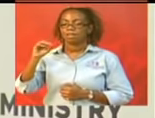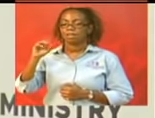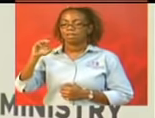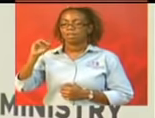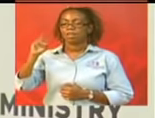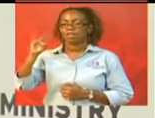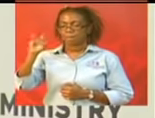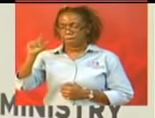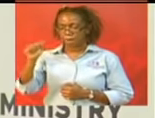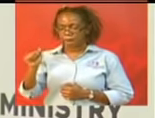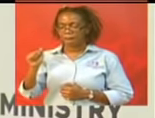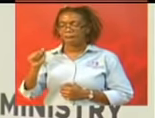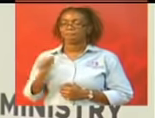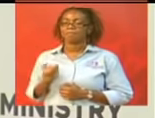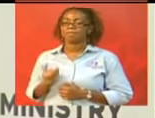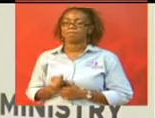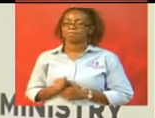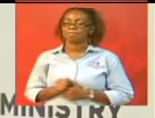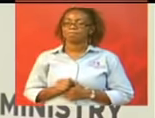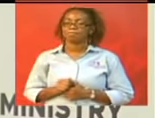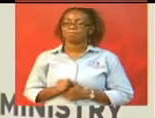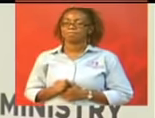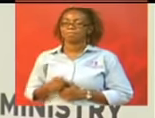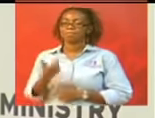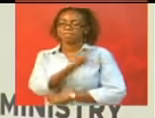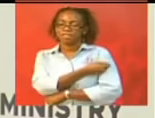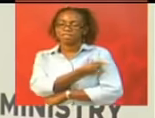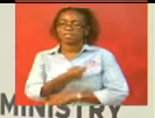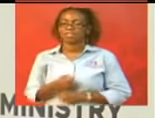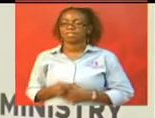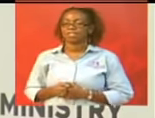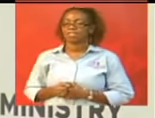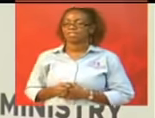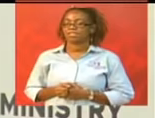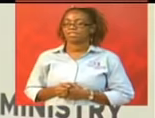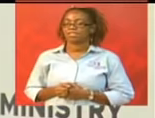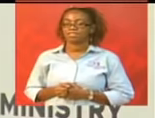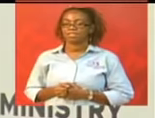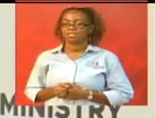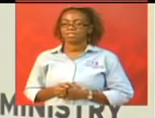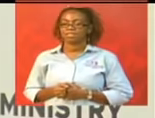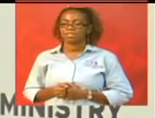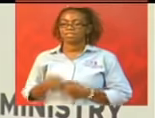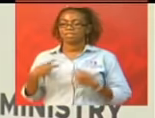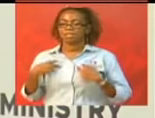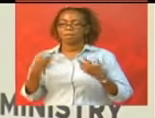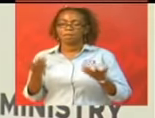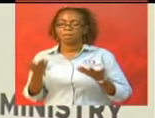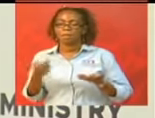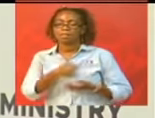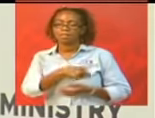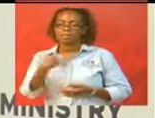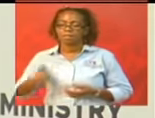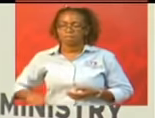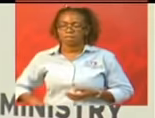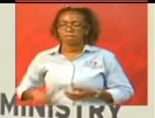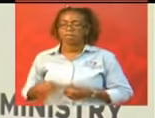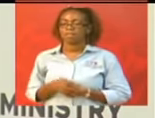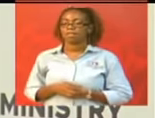Vaccinations that were provided comprise over the last week of the Sinopharm second